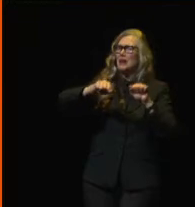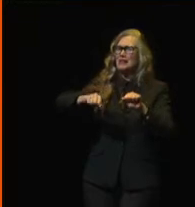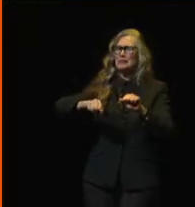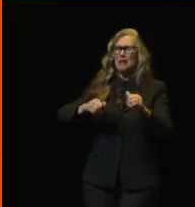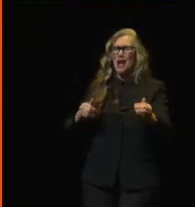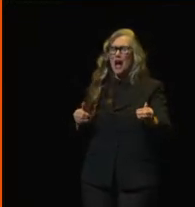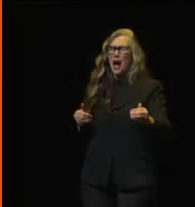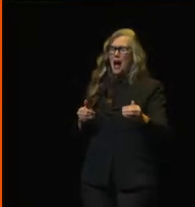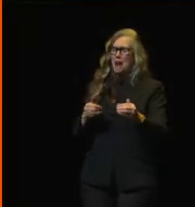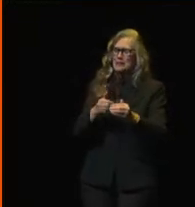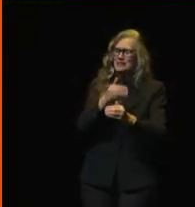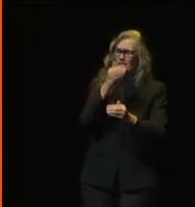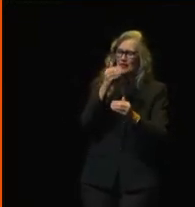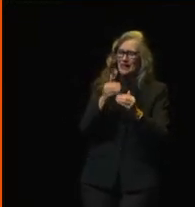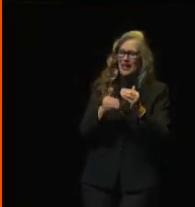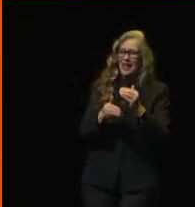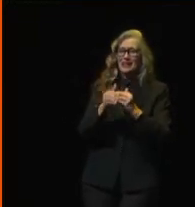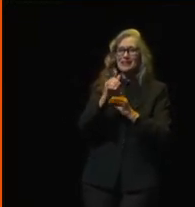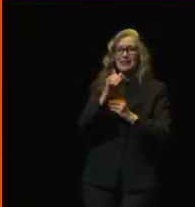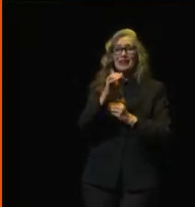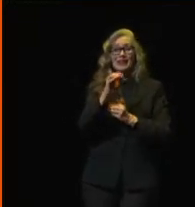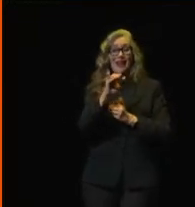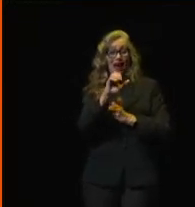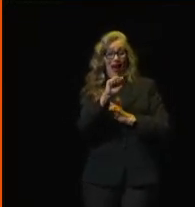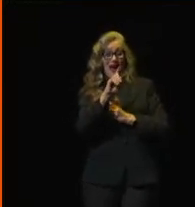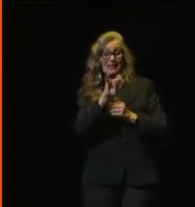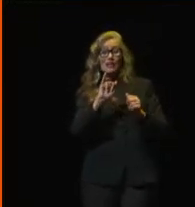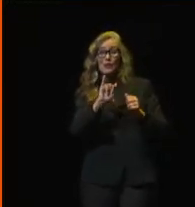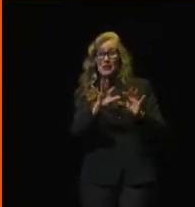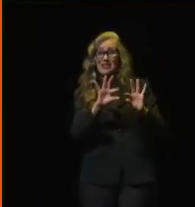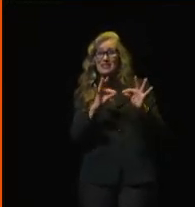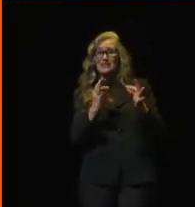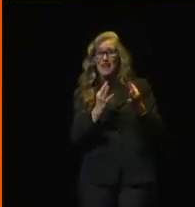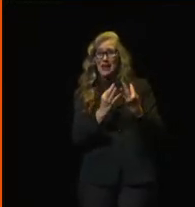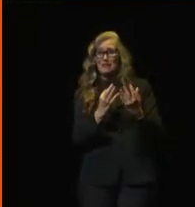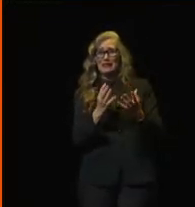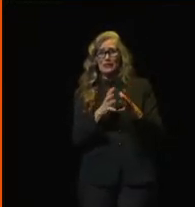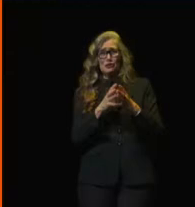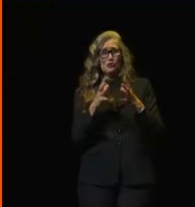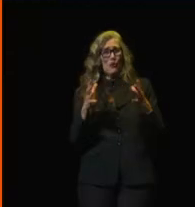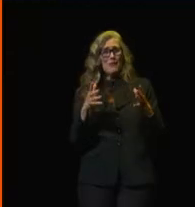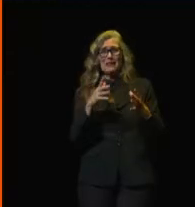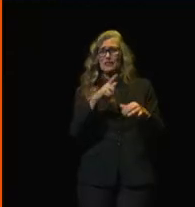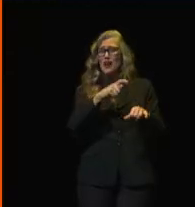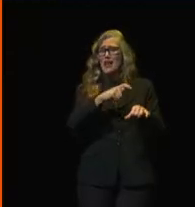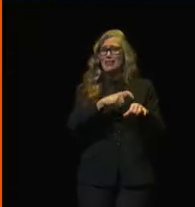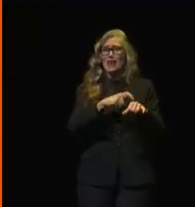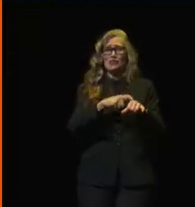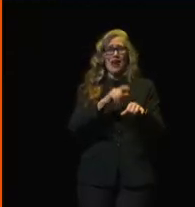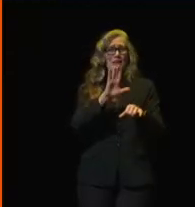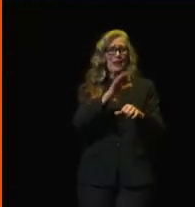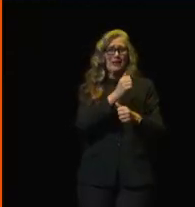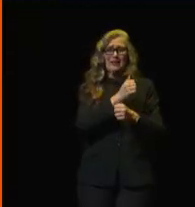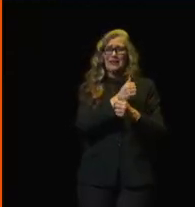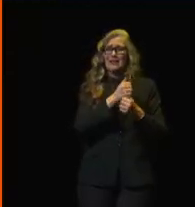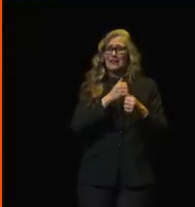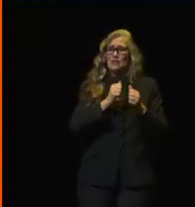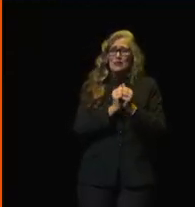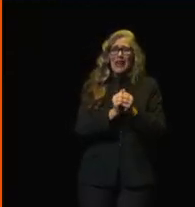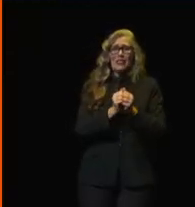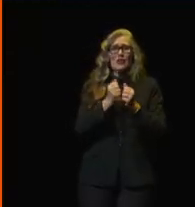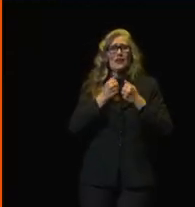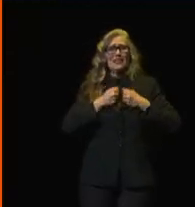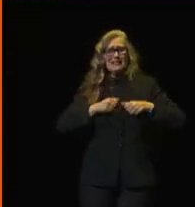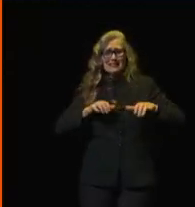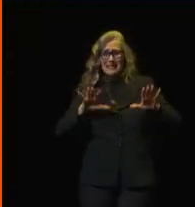end, Ady and his family sacrificed so much to fight for a better healthcare